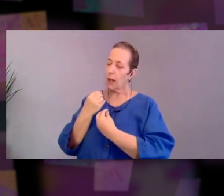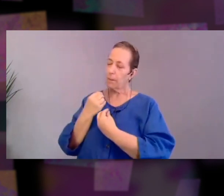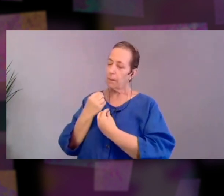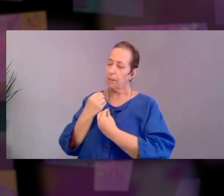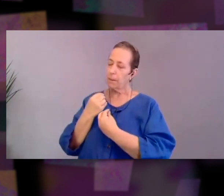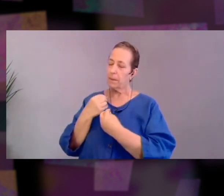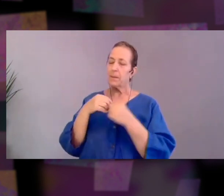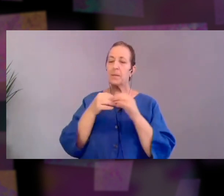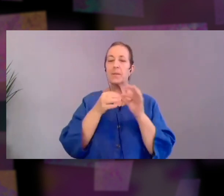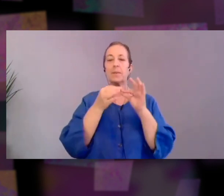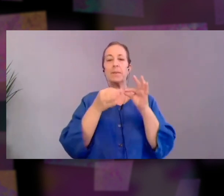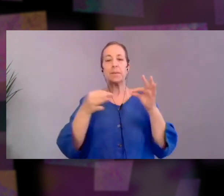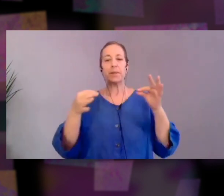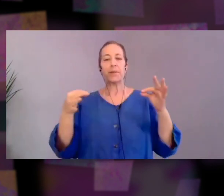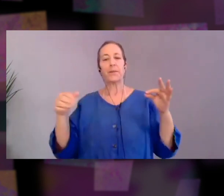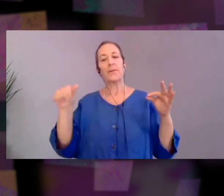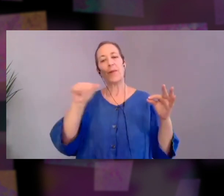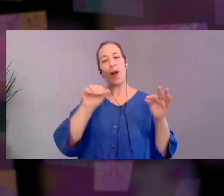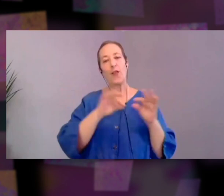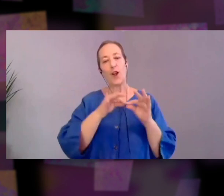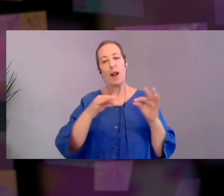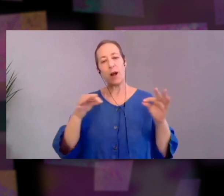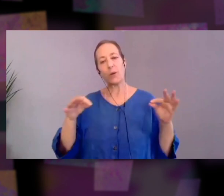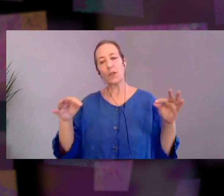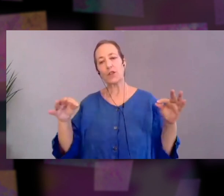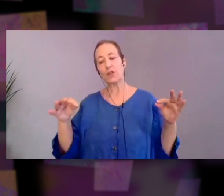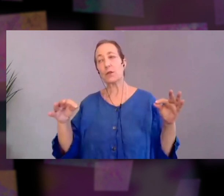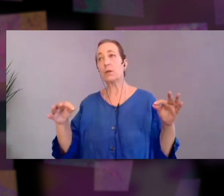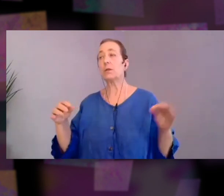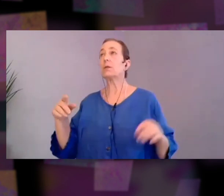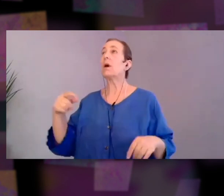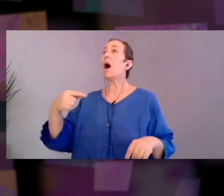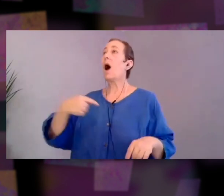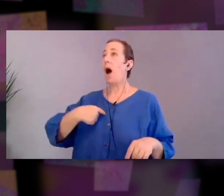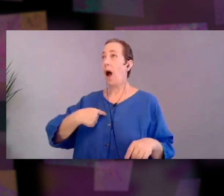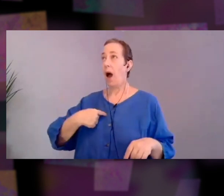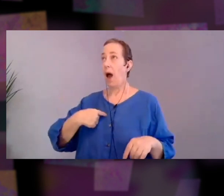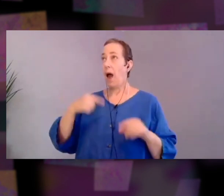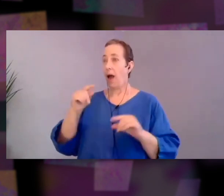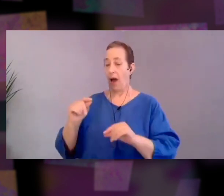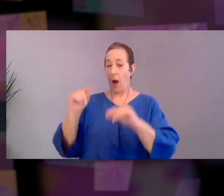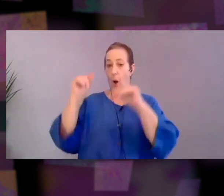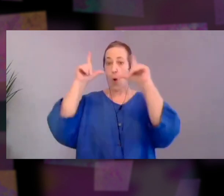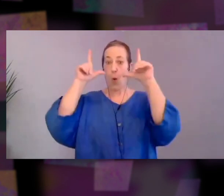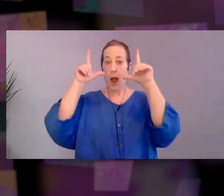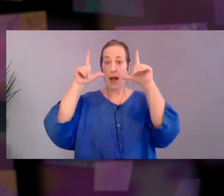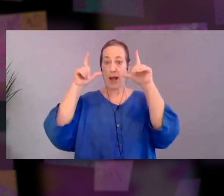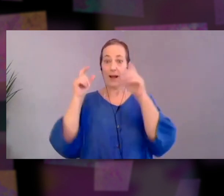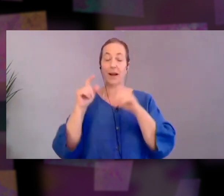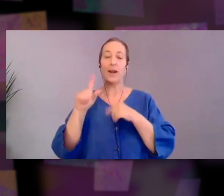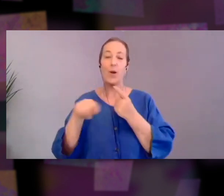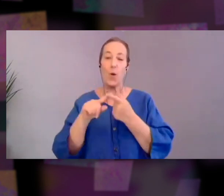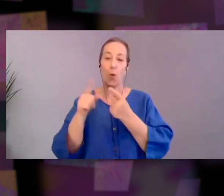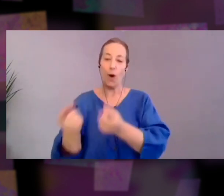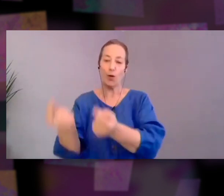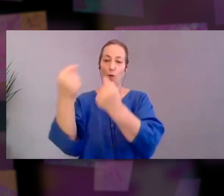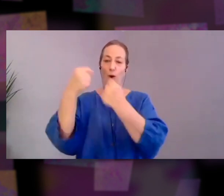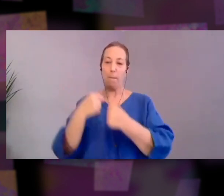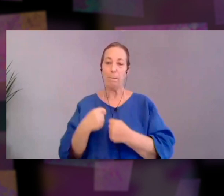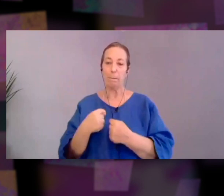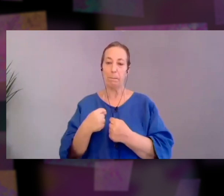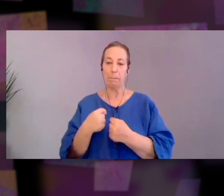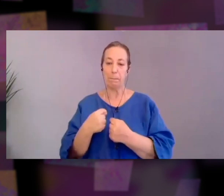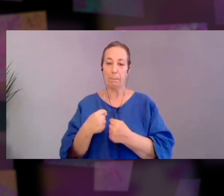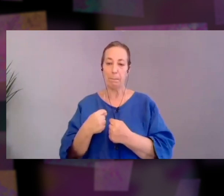hiki mai oe. I also awaken with your coming. Ua ala